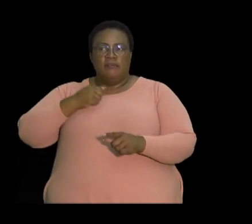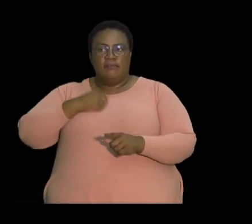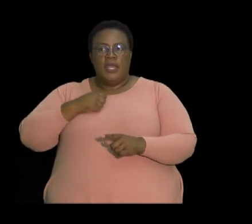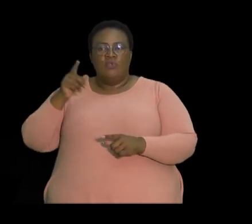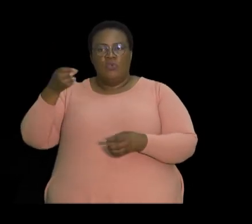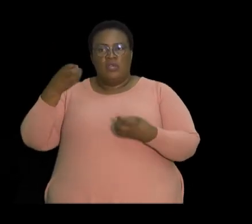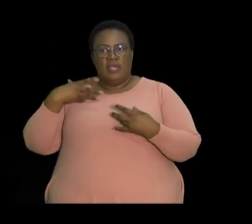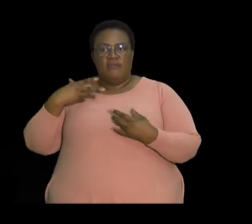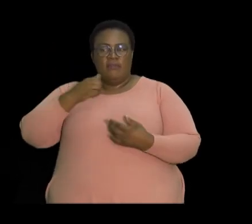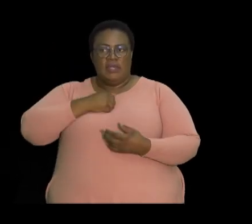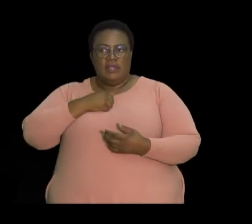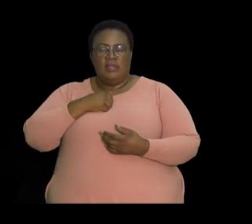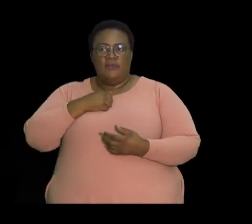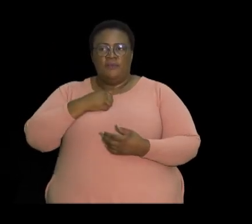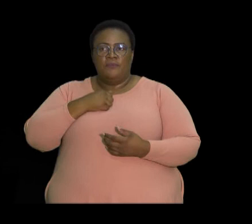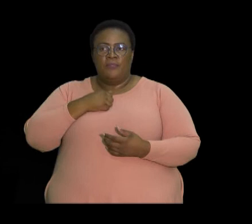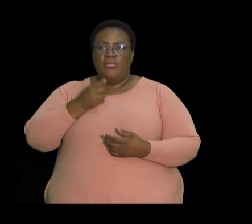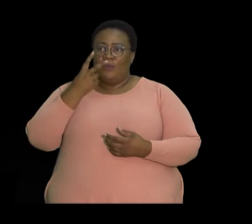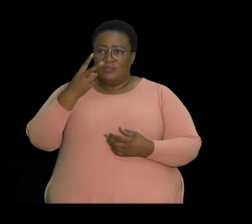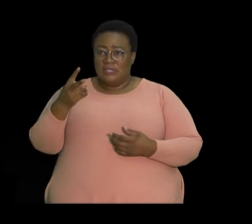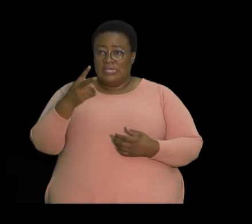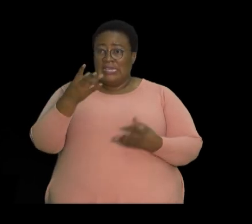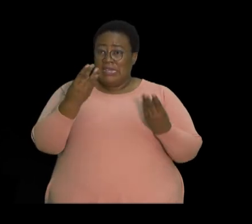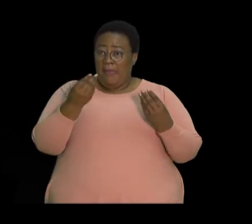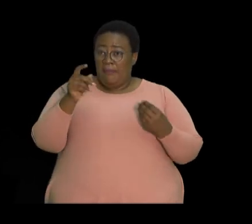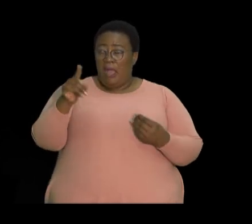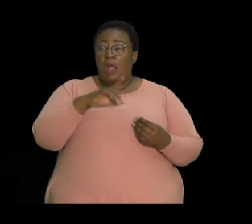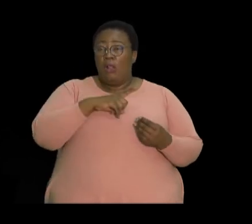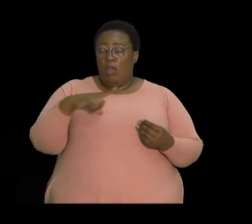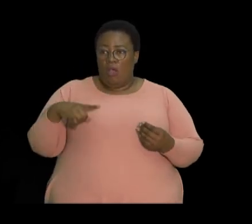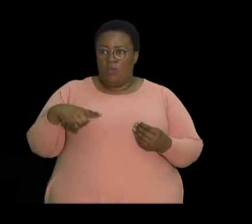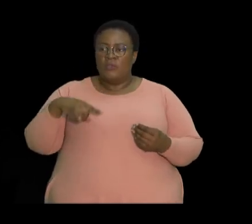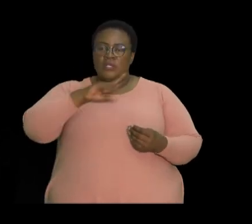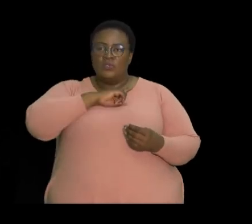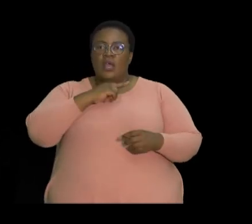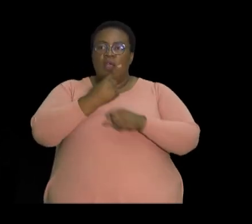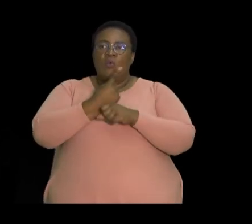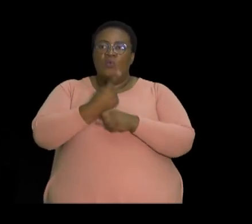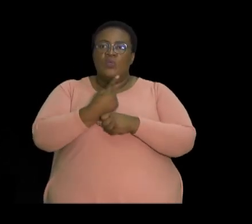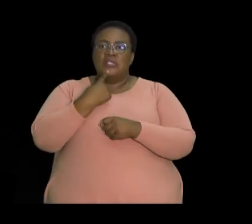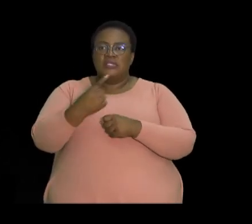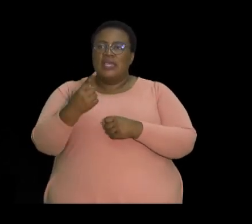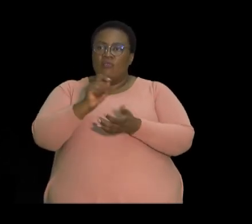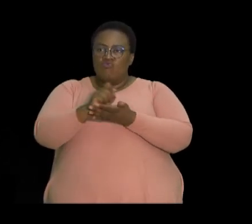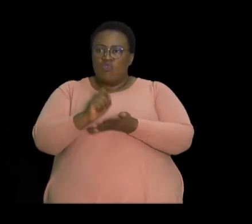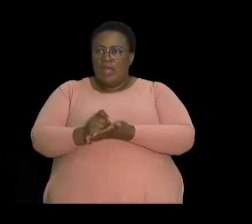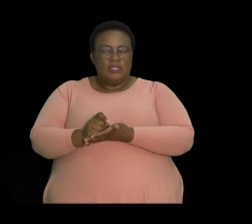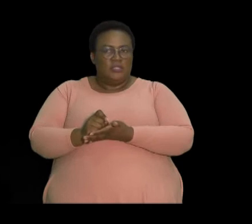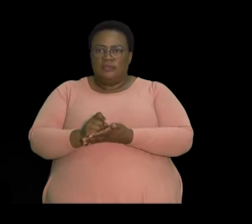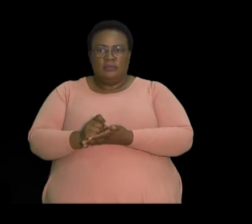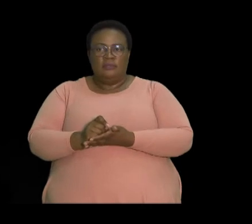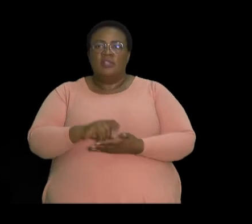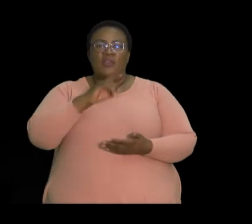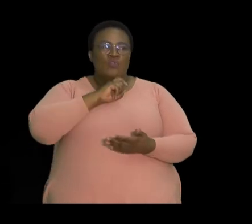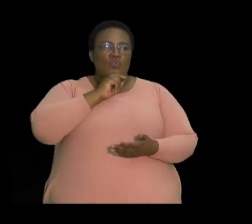answer, which will give me that. But you can see it's a very long number. So that's why I always say, try not to write